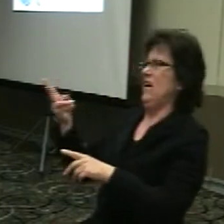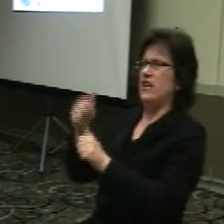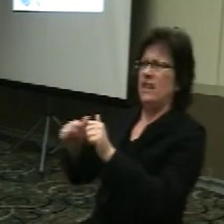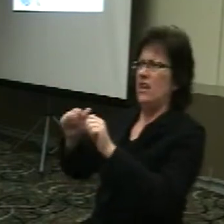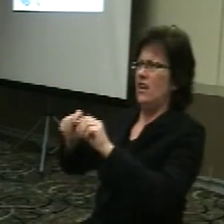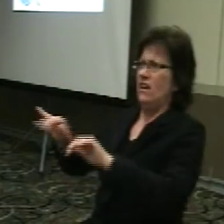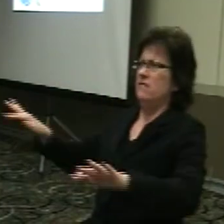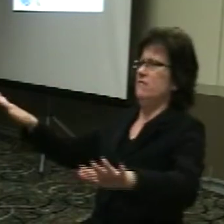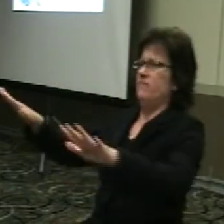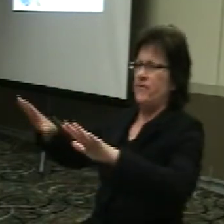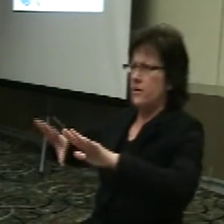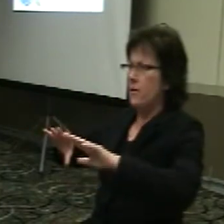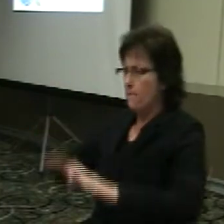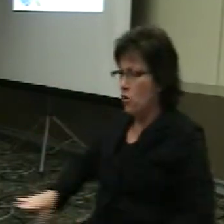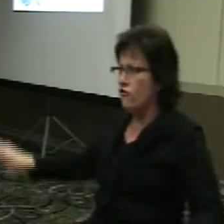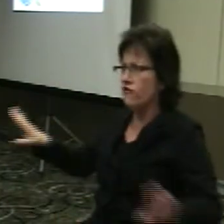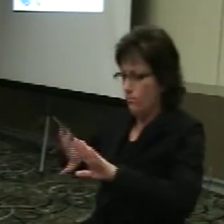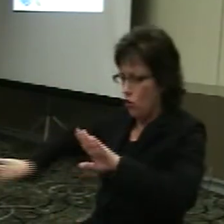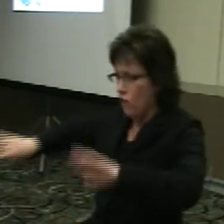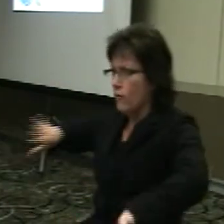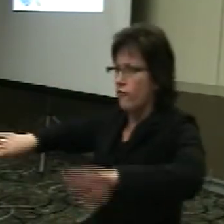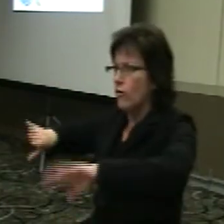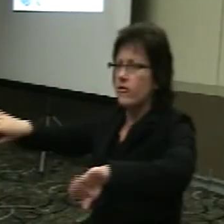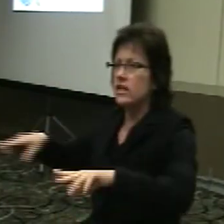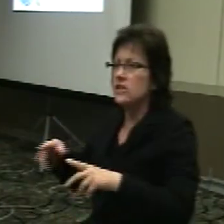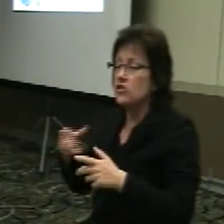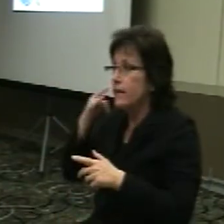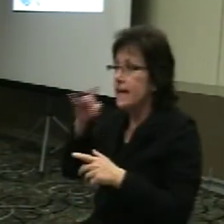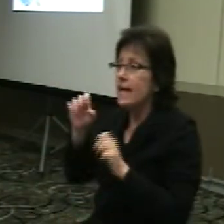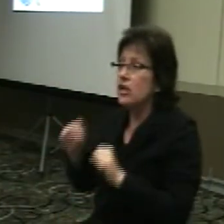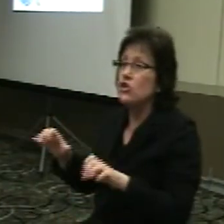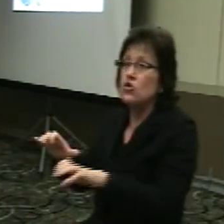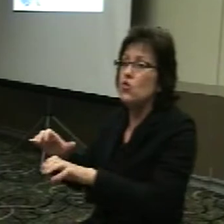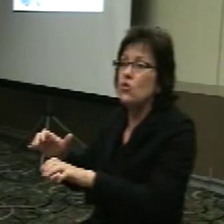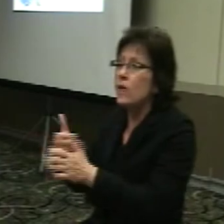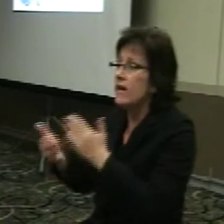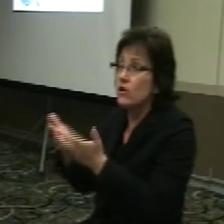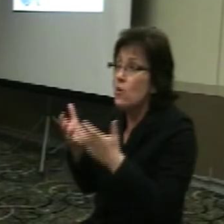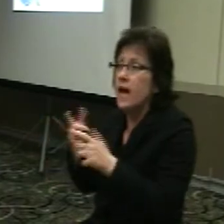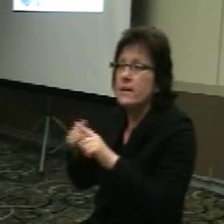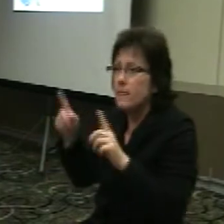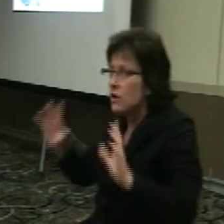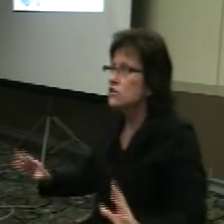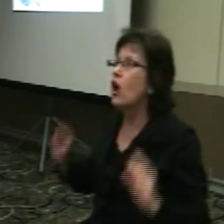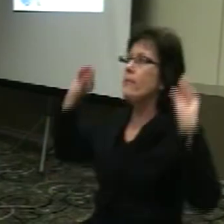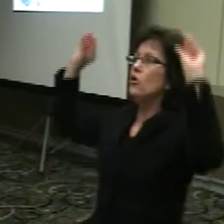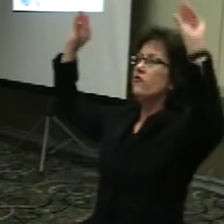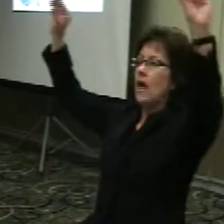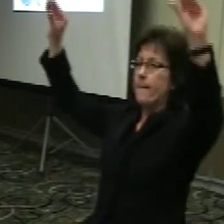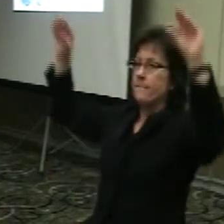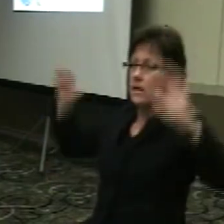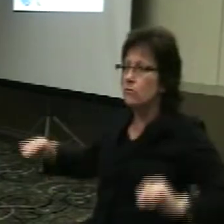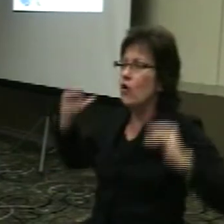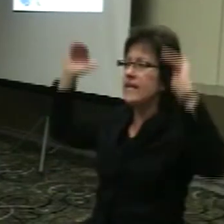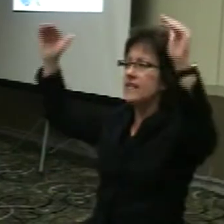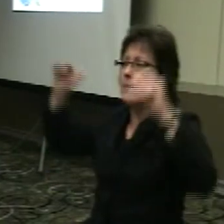nothing in this kid's reach, and so he could do whatever he wanted to around that house. He couldn't get to anything. They had